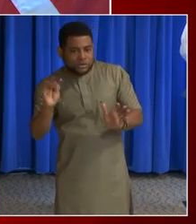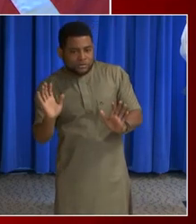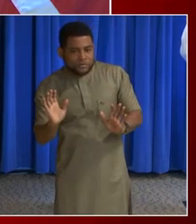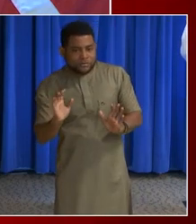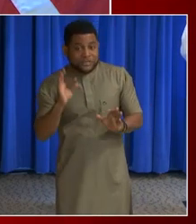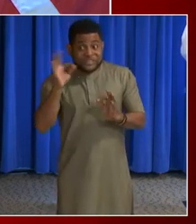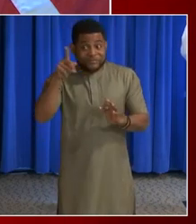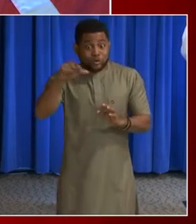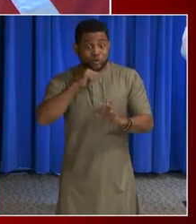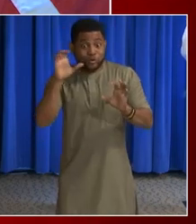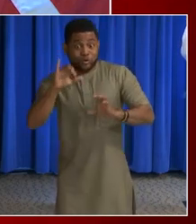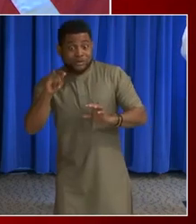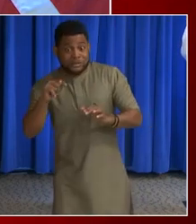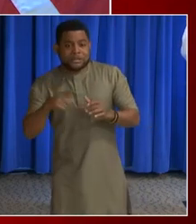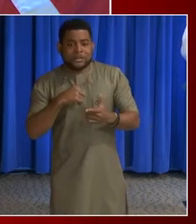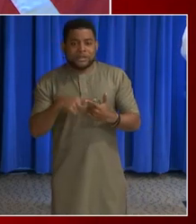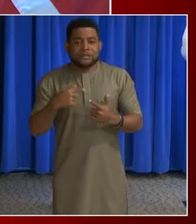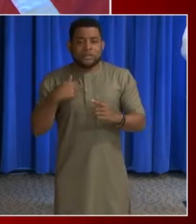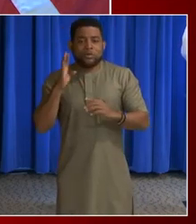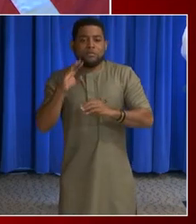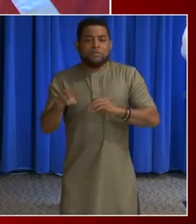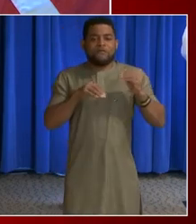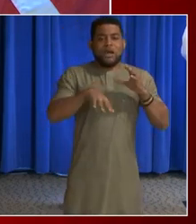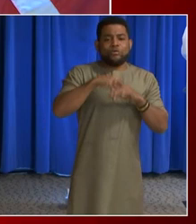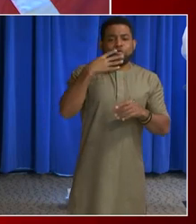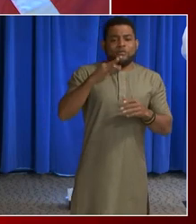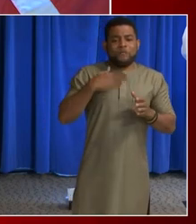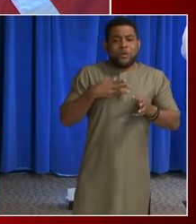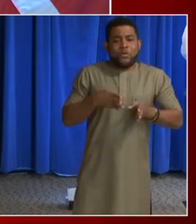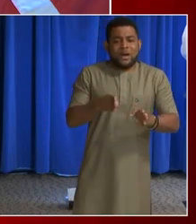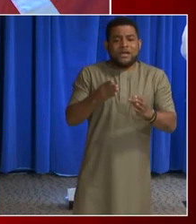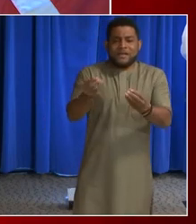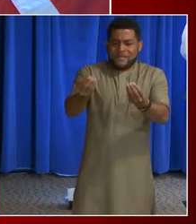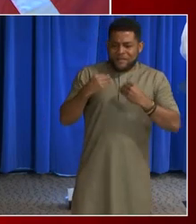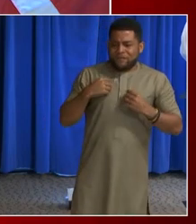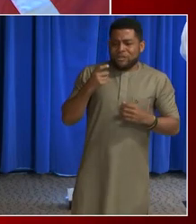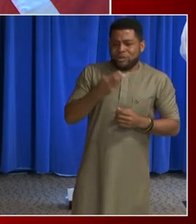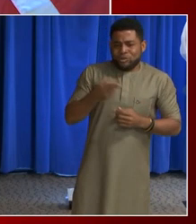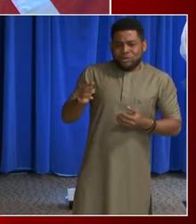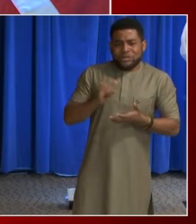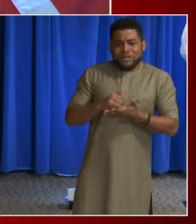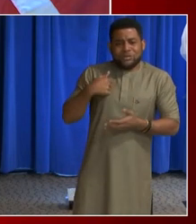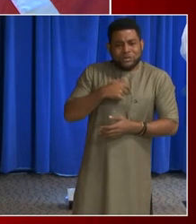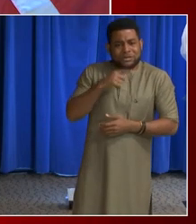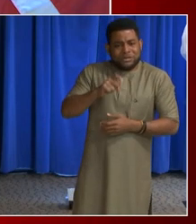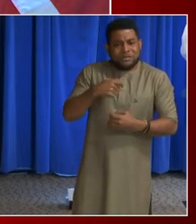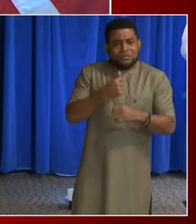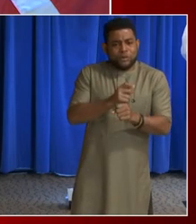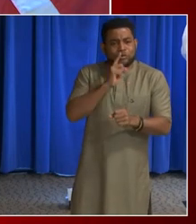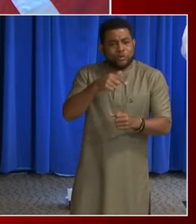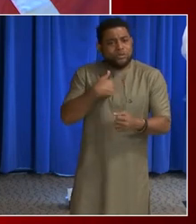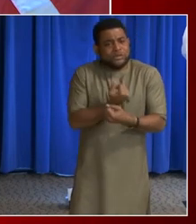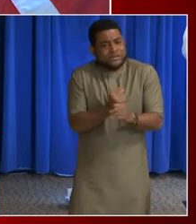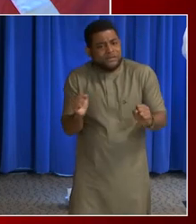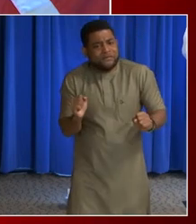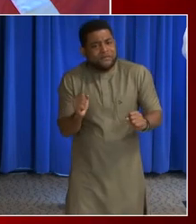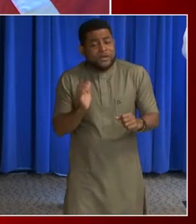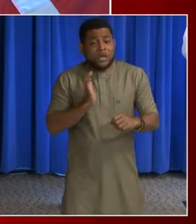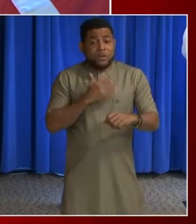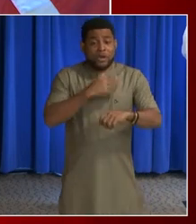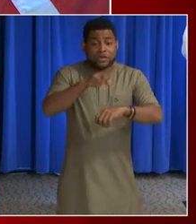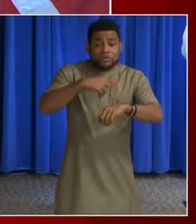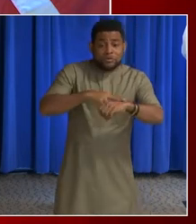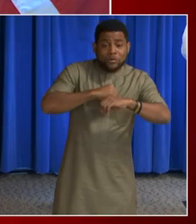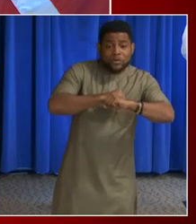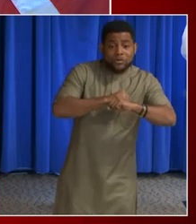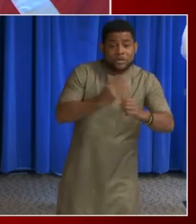least get out of our way and give us the resources that we need in our National Guard and a site. And we've even